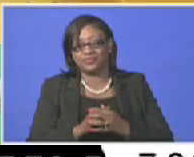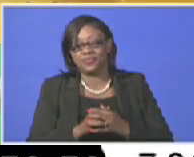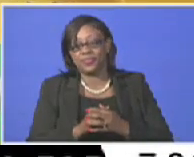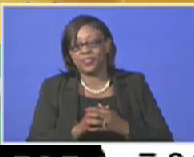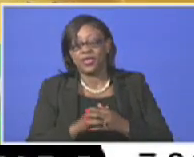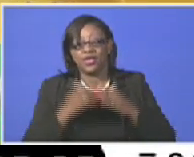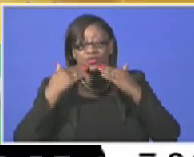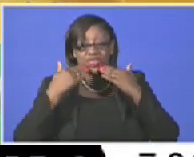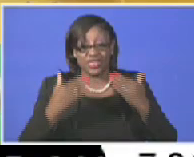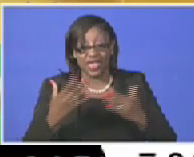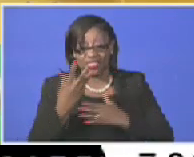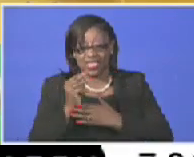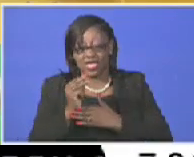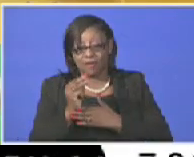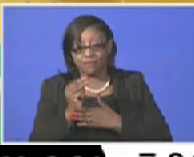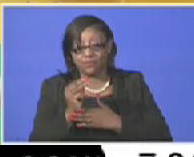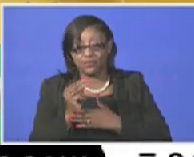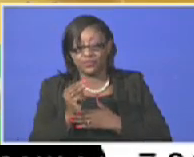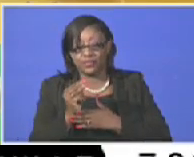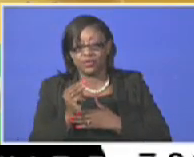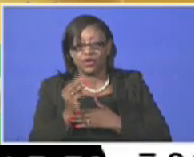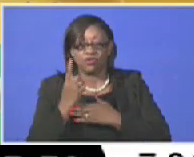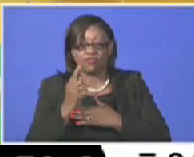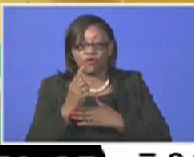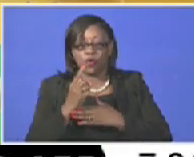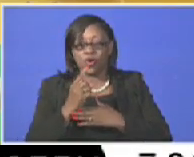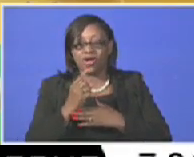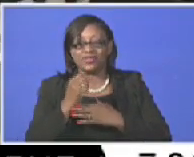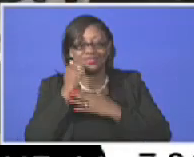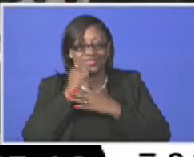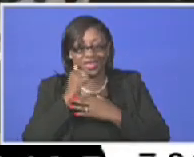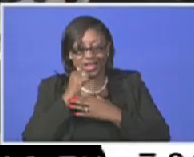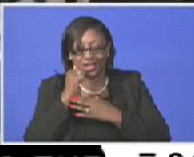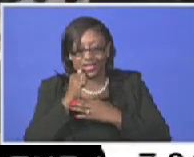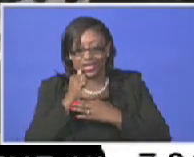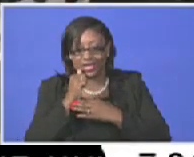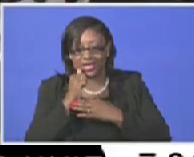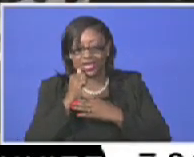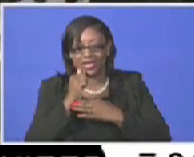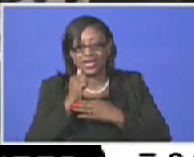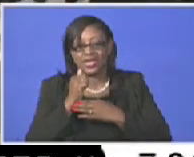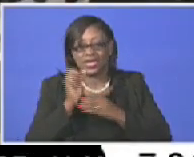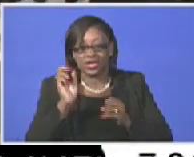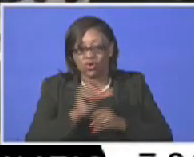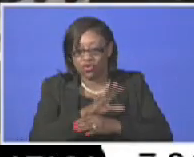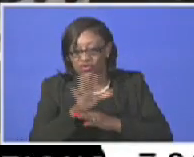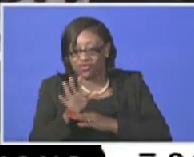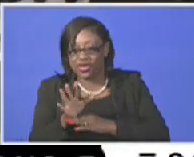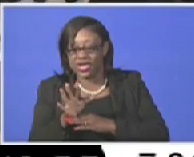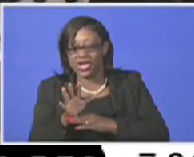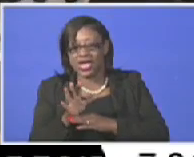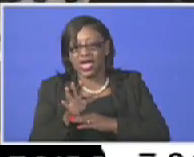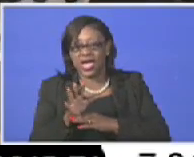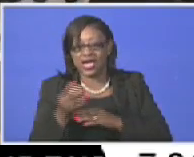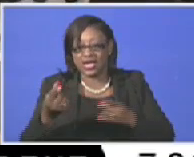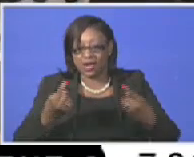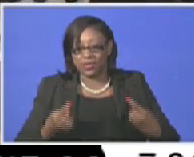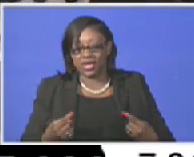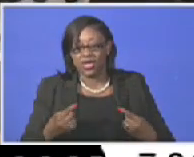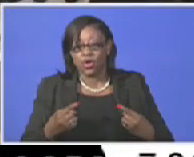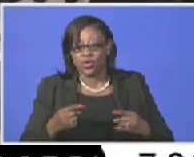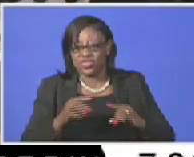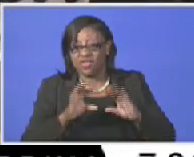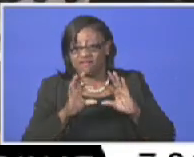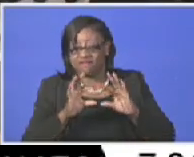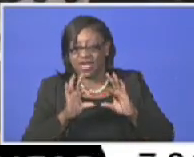We thank them for the risk of the daily exposure to protect us and putting themselves and their